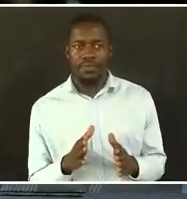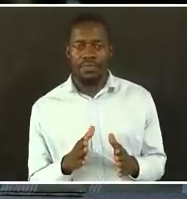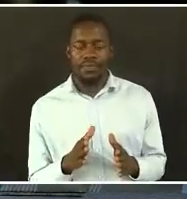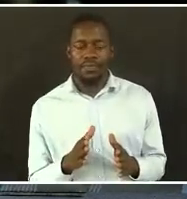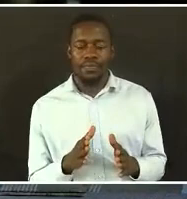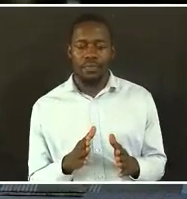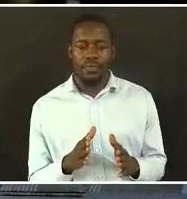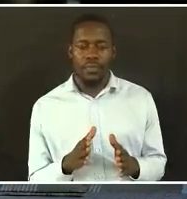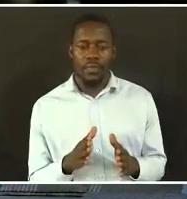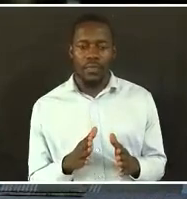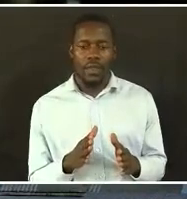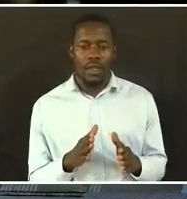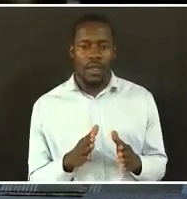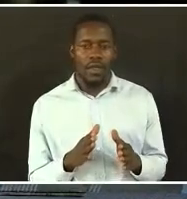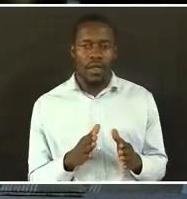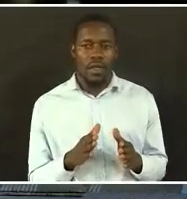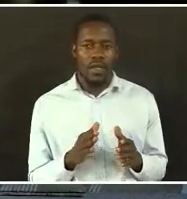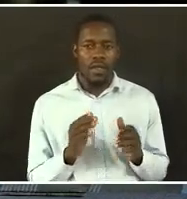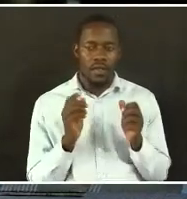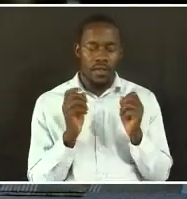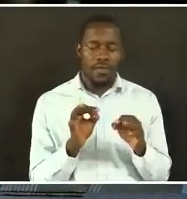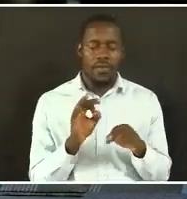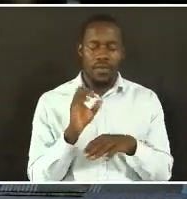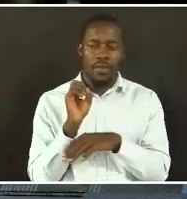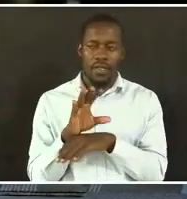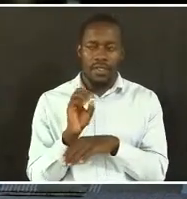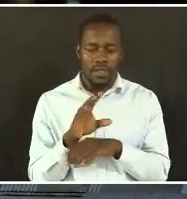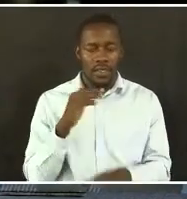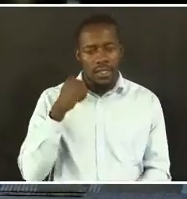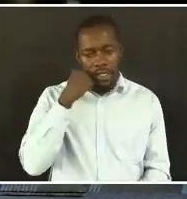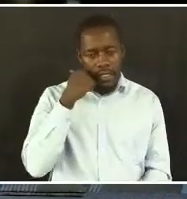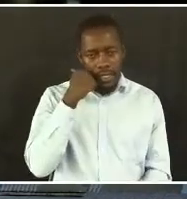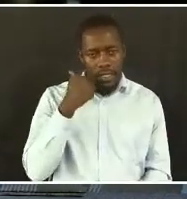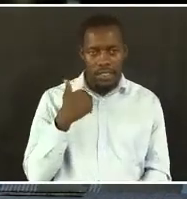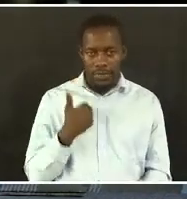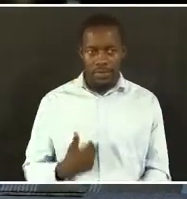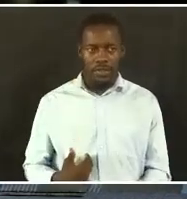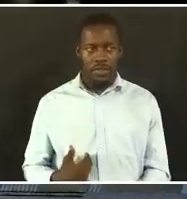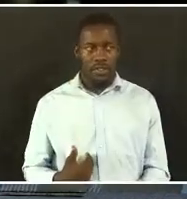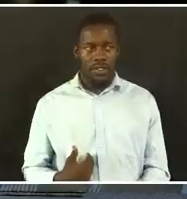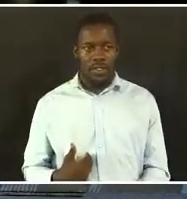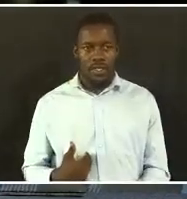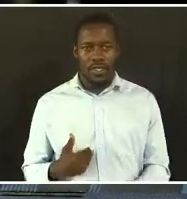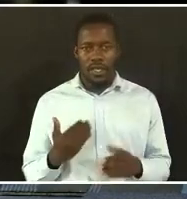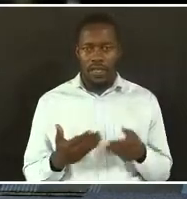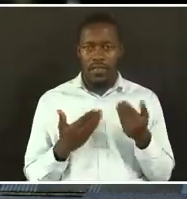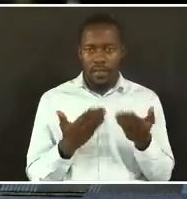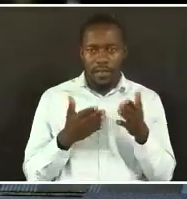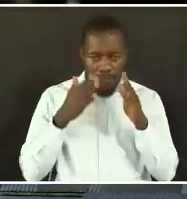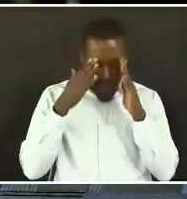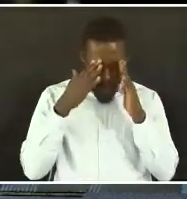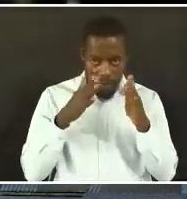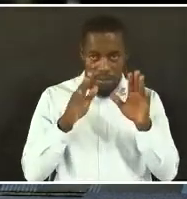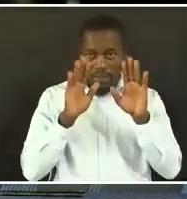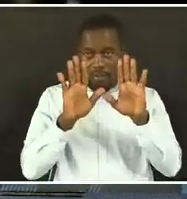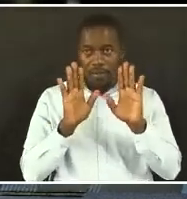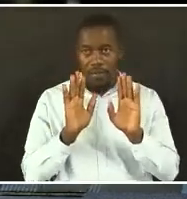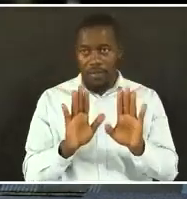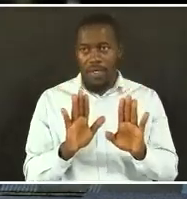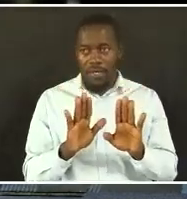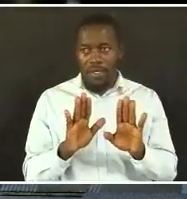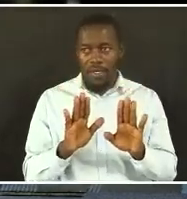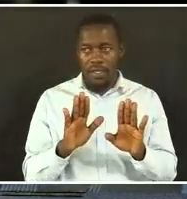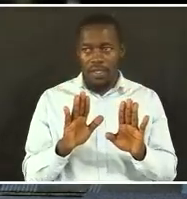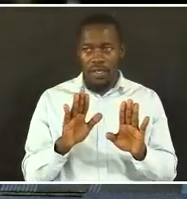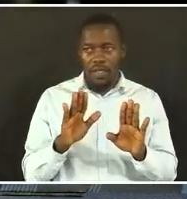to counsel the sick, or just to give attention and care to the sick, don't go with your own